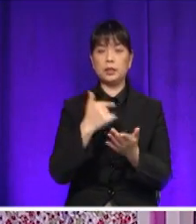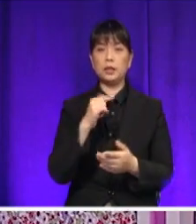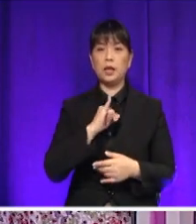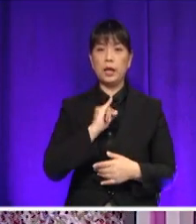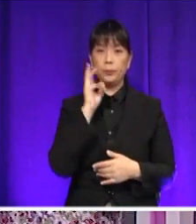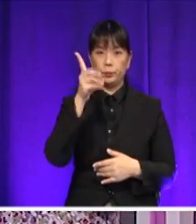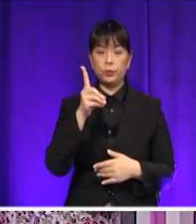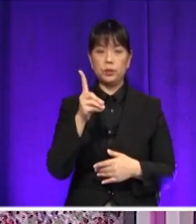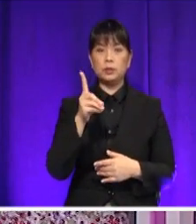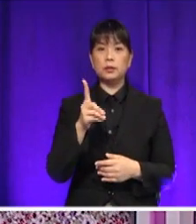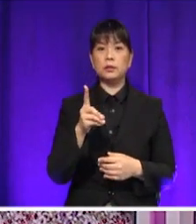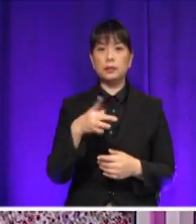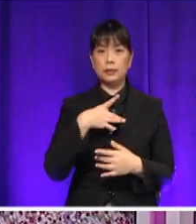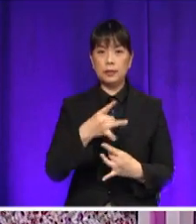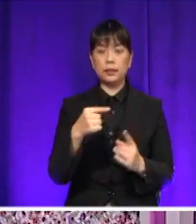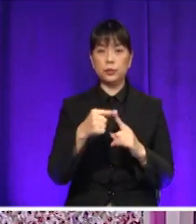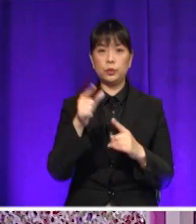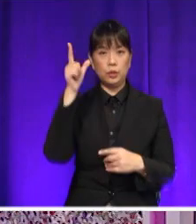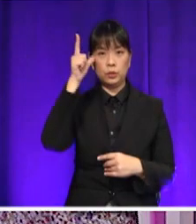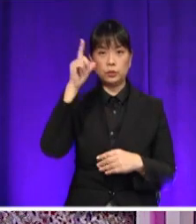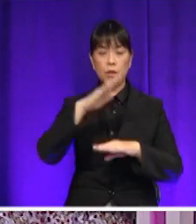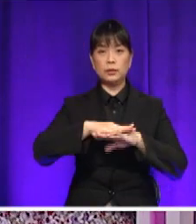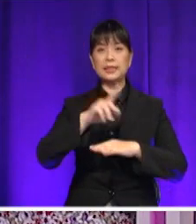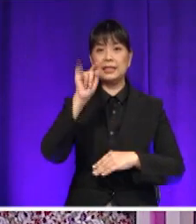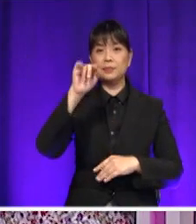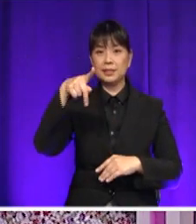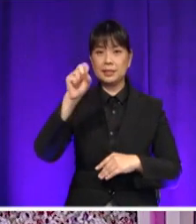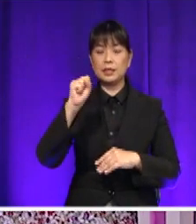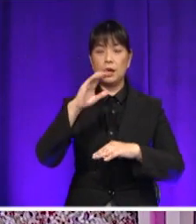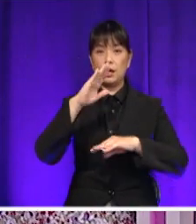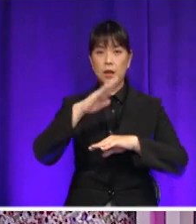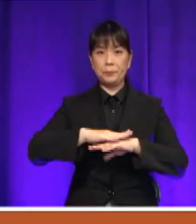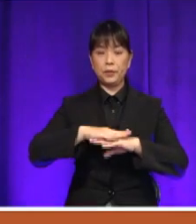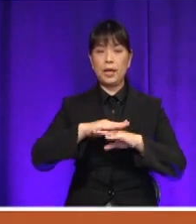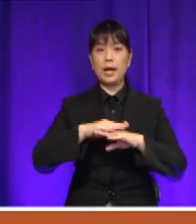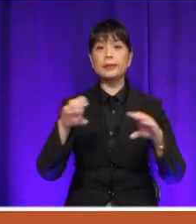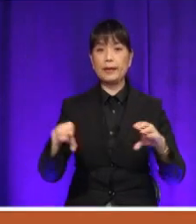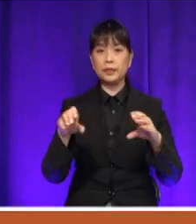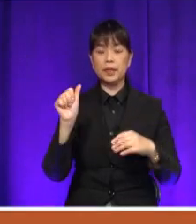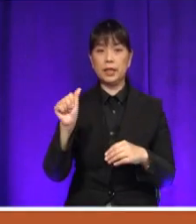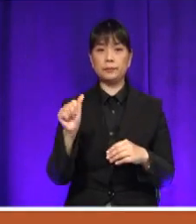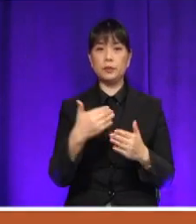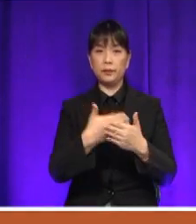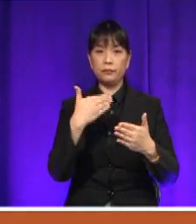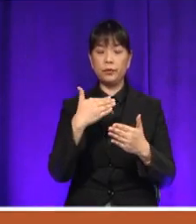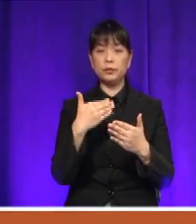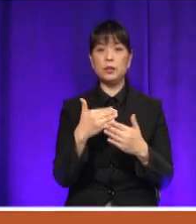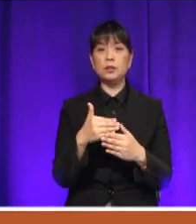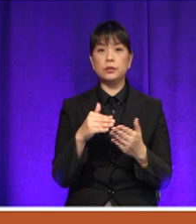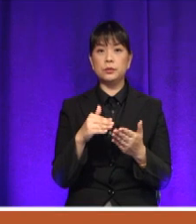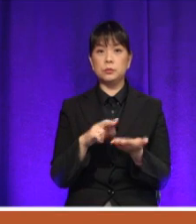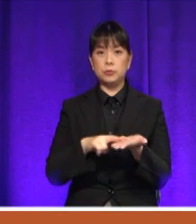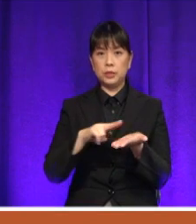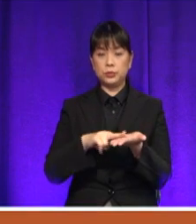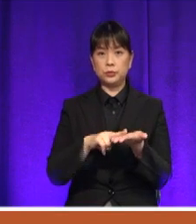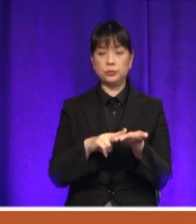at the bottom of the book, bottom of the activity A. Okay. Before you listen, read through the options given and try